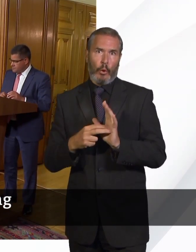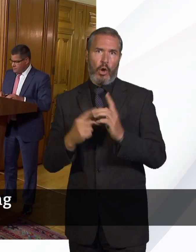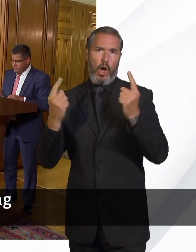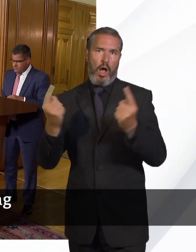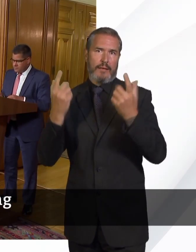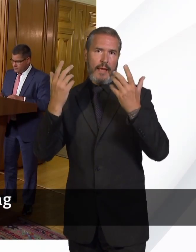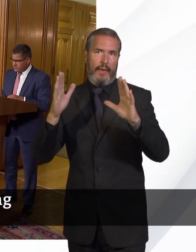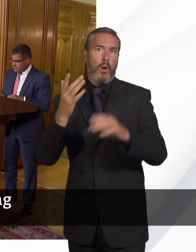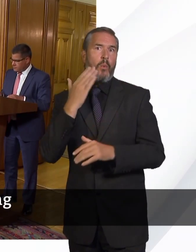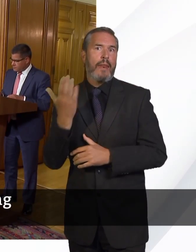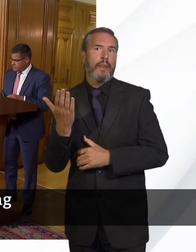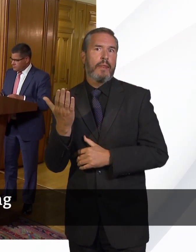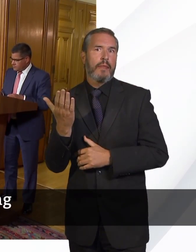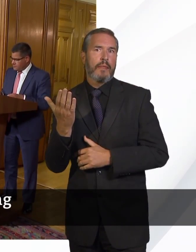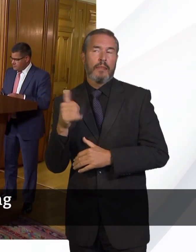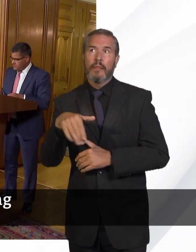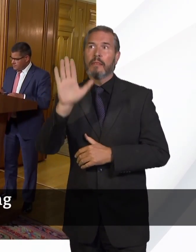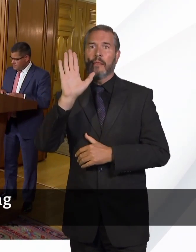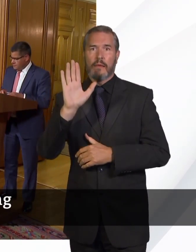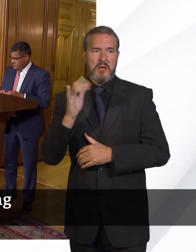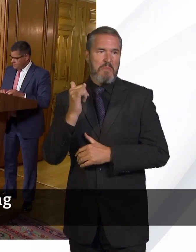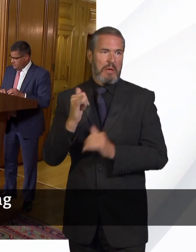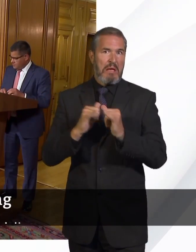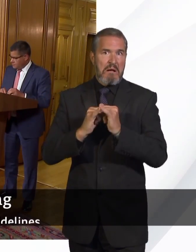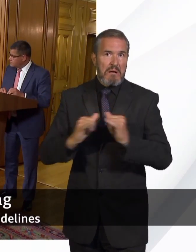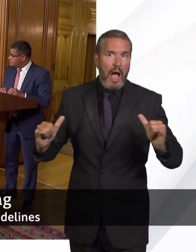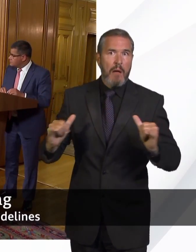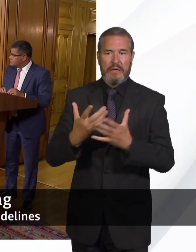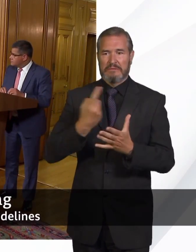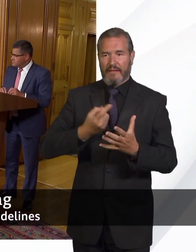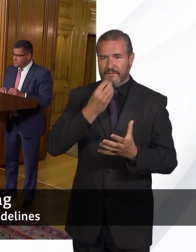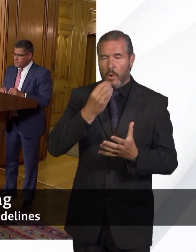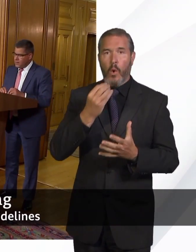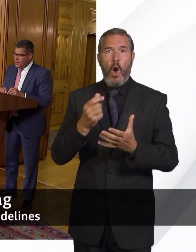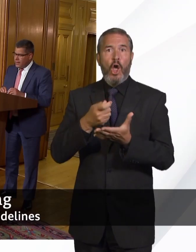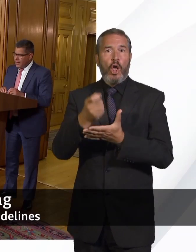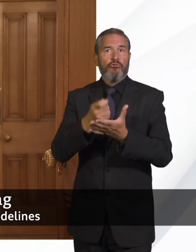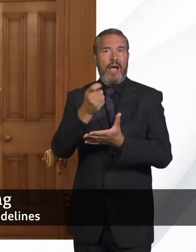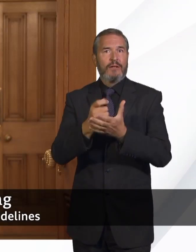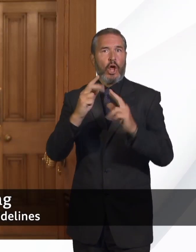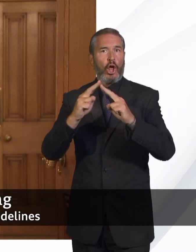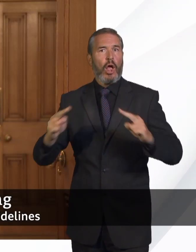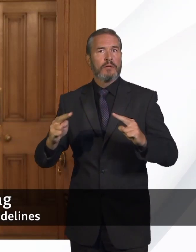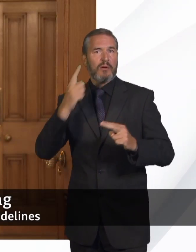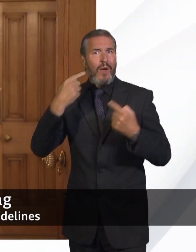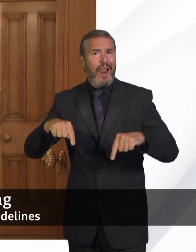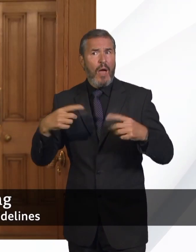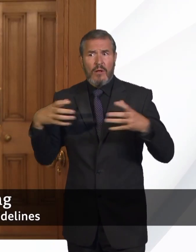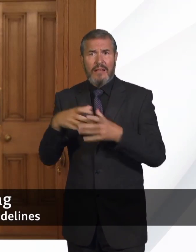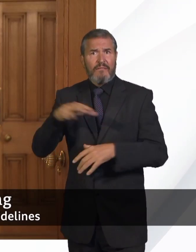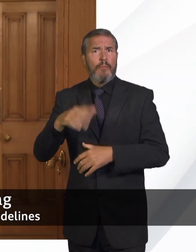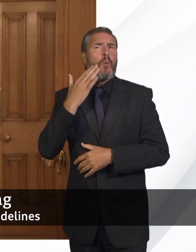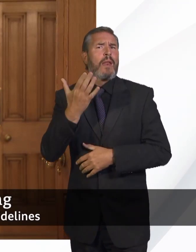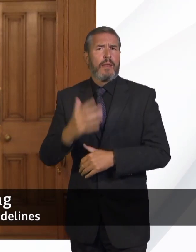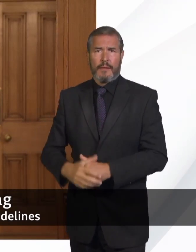stay overnight? For example, self-catering camping and cottage hire. Alison, thank you for your